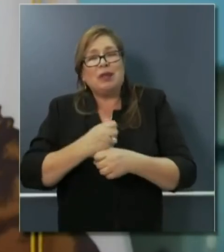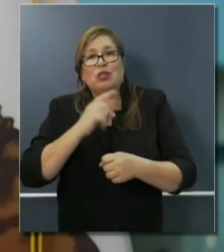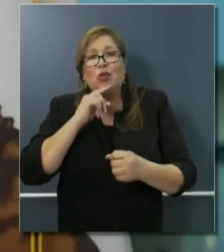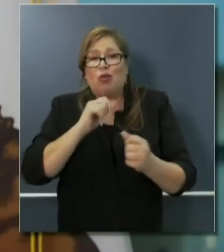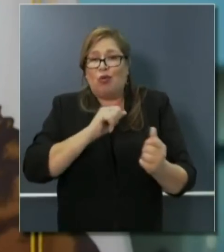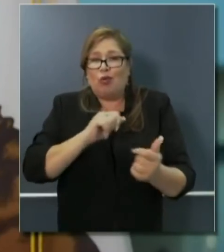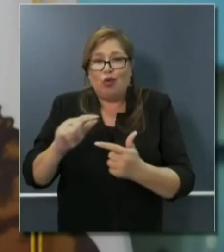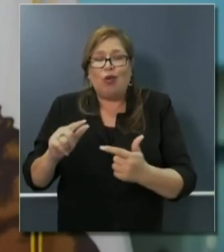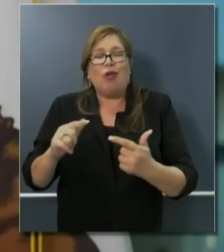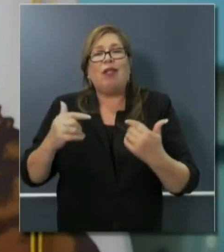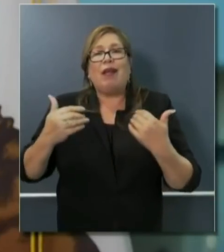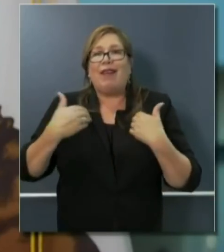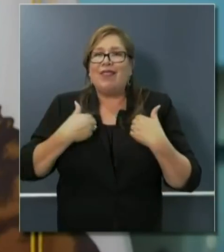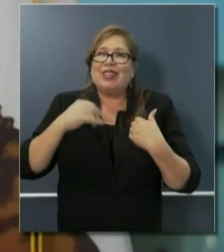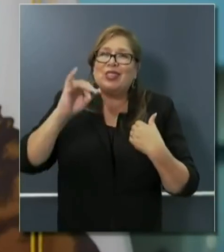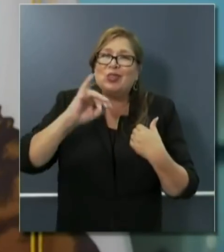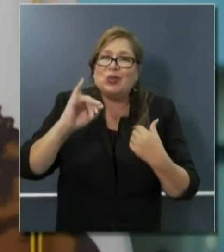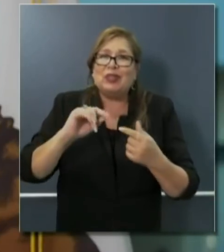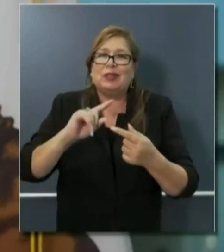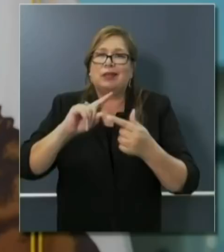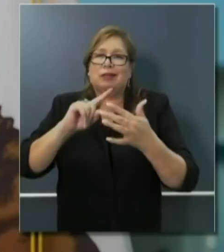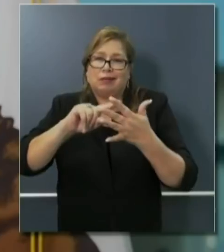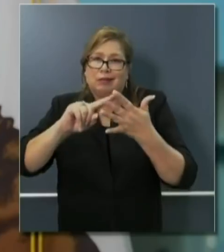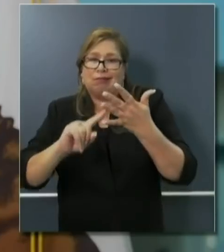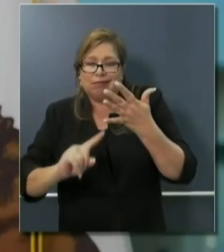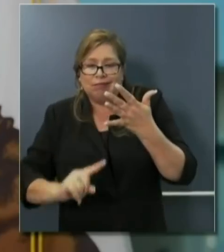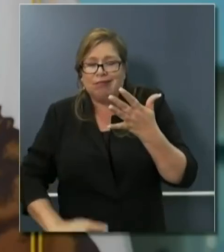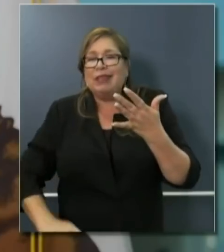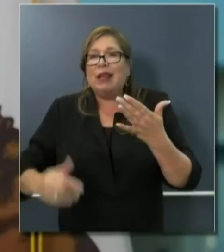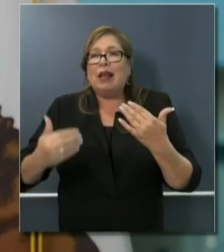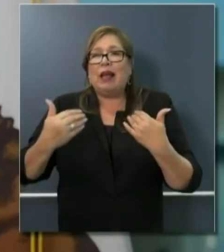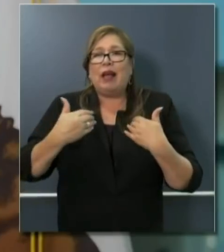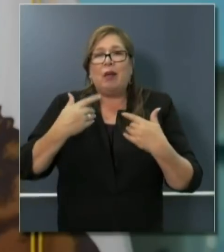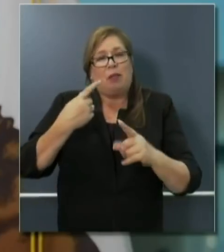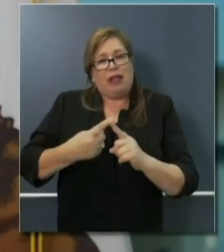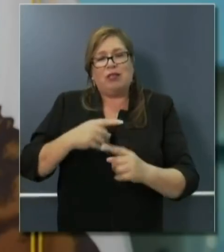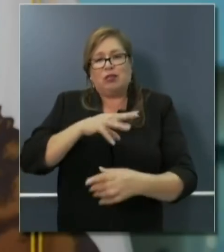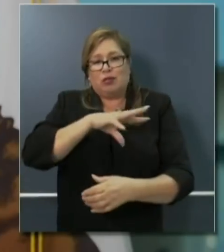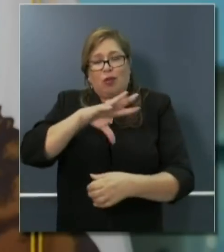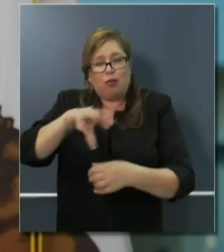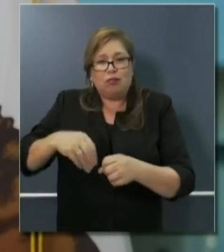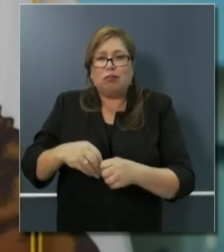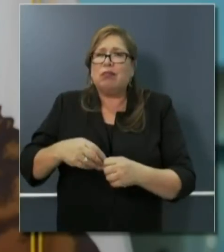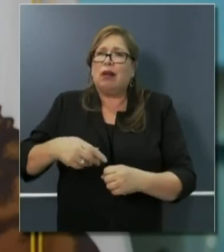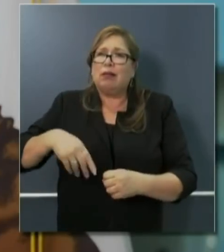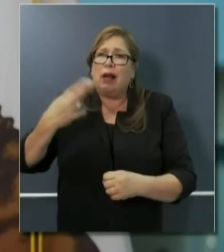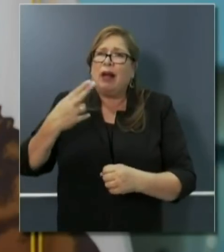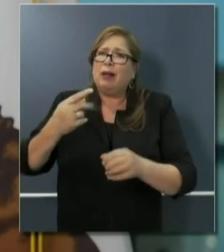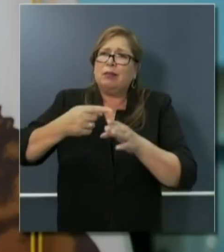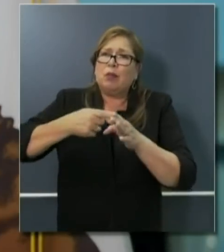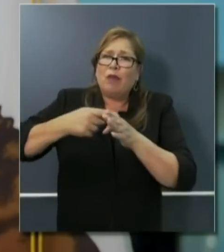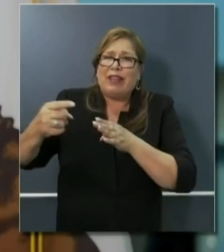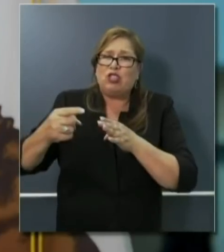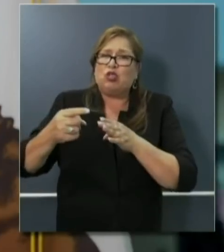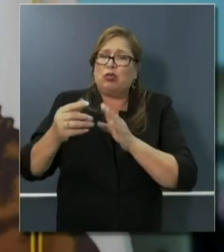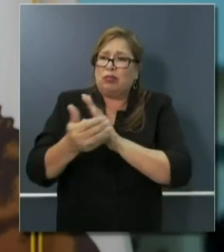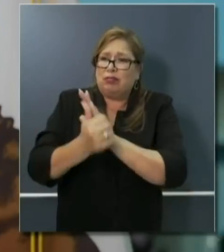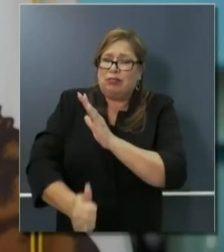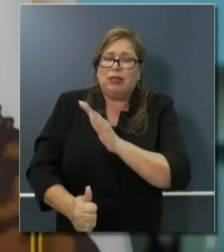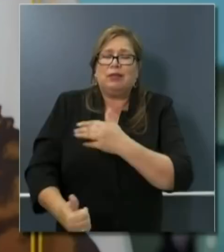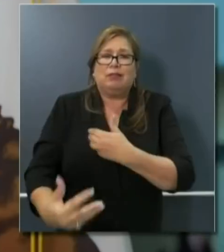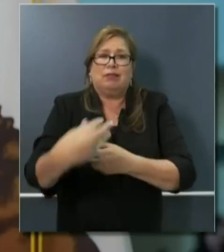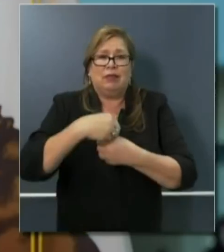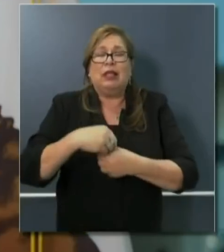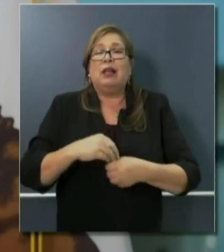are appropriately covered with insurance and making sure that we have the professionalism that all of you expect. But again, 34,000